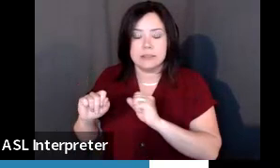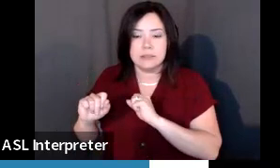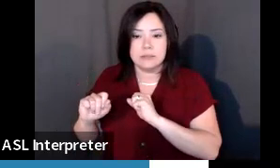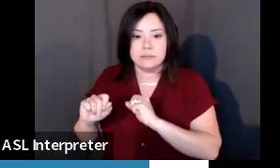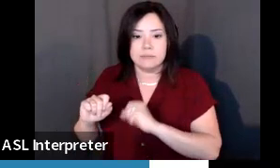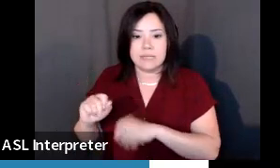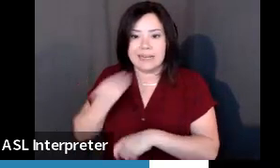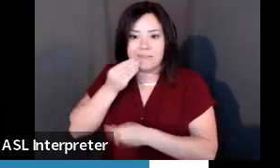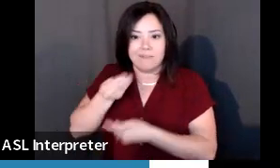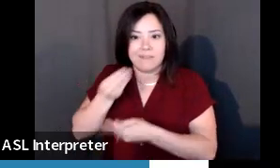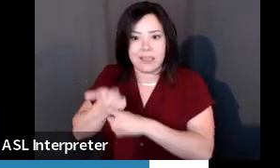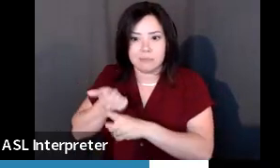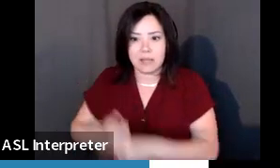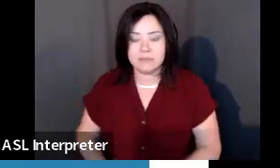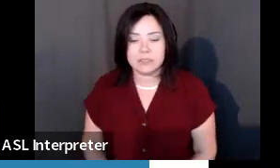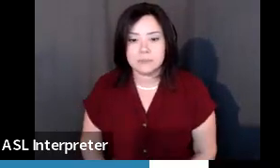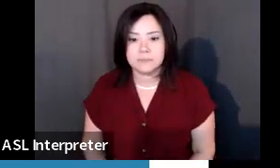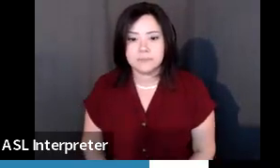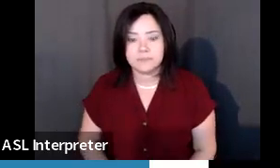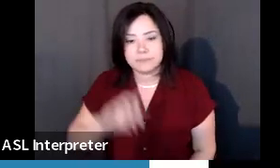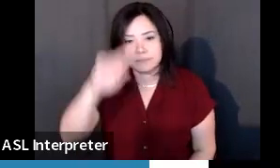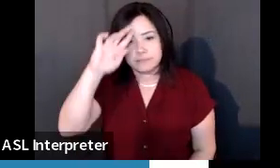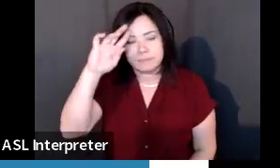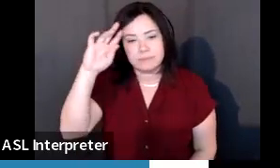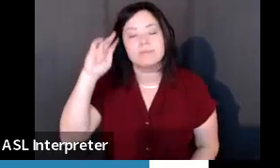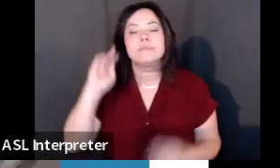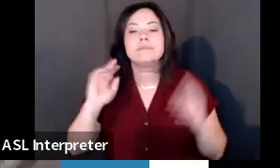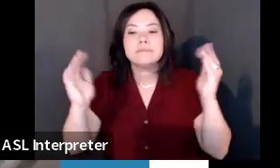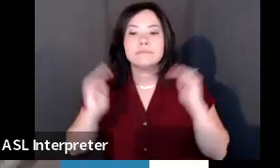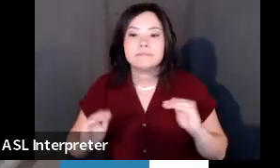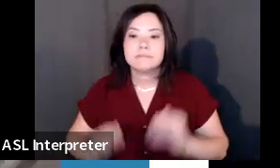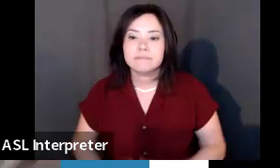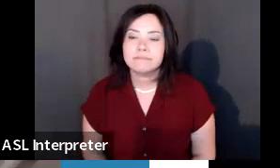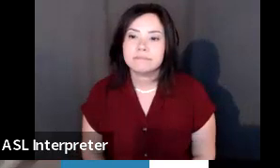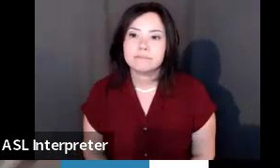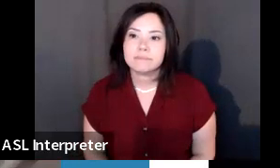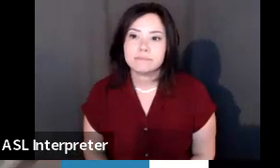feed themselves. So we'll go ahead and move on to the next slide.